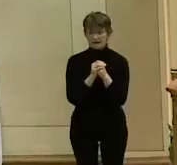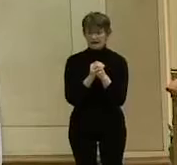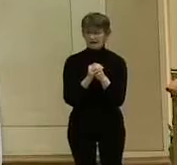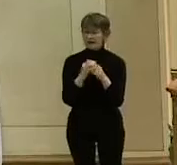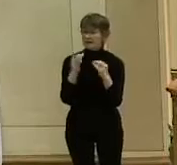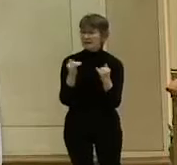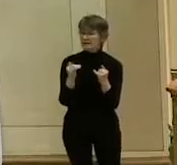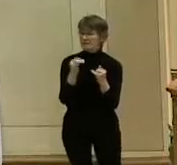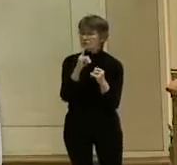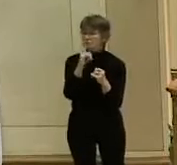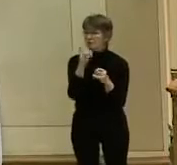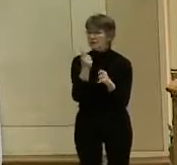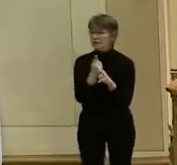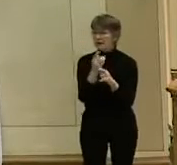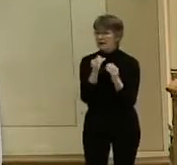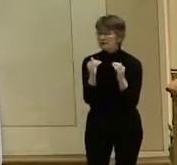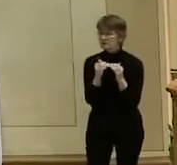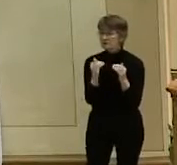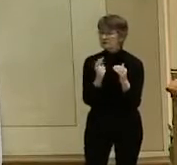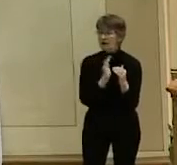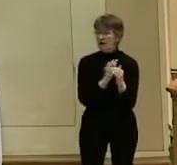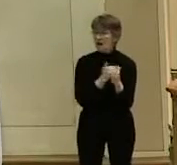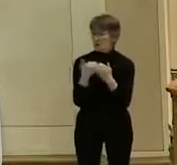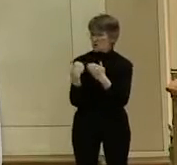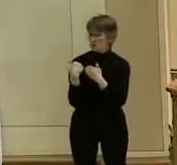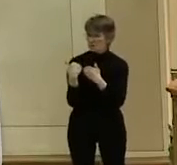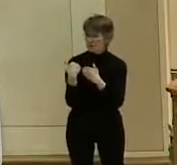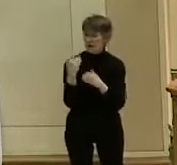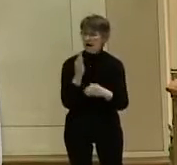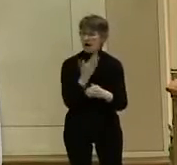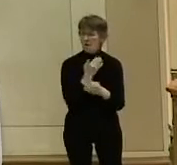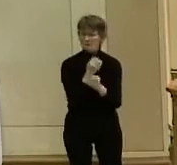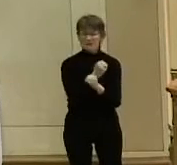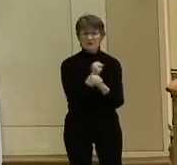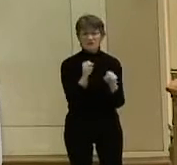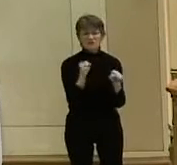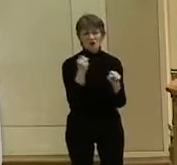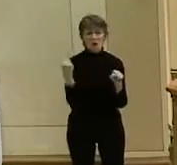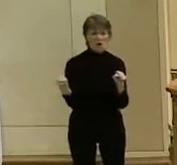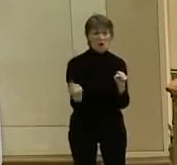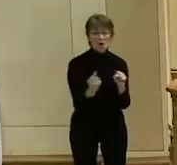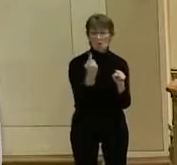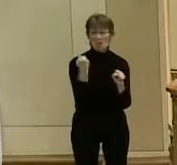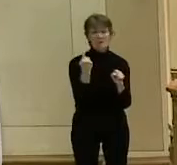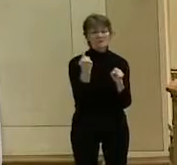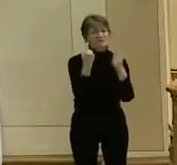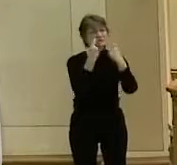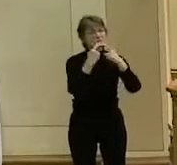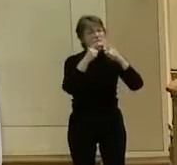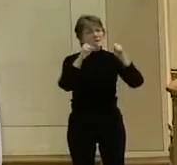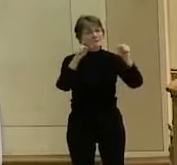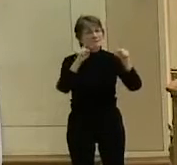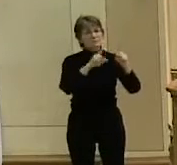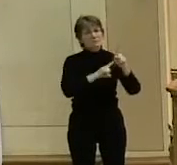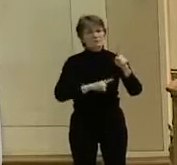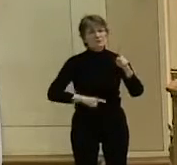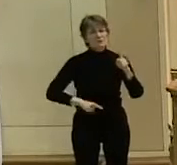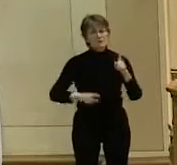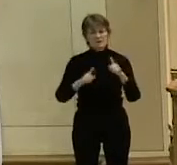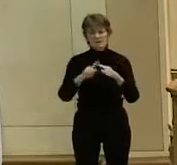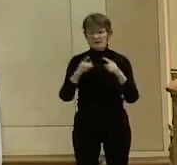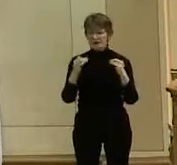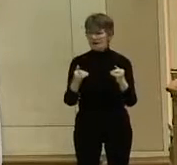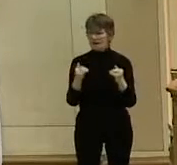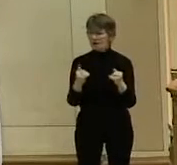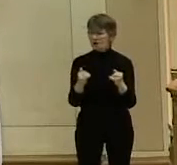It is truly right and just. It's our duty. It's our salvation at all times to acclaim you, O Lord, but in this time above